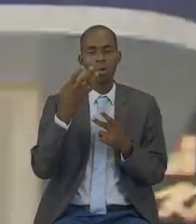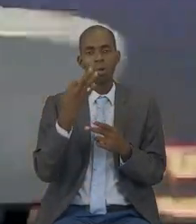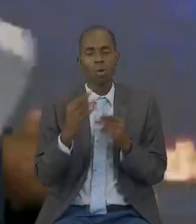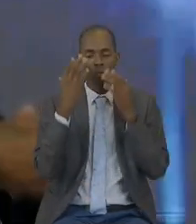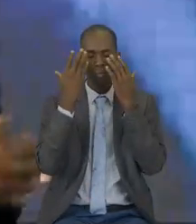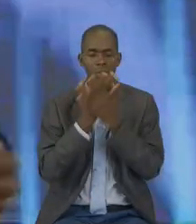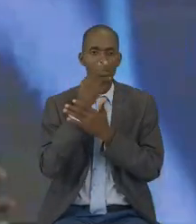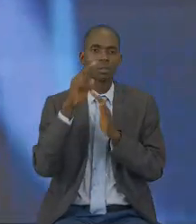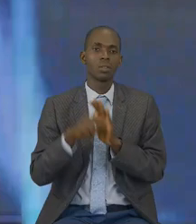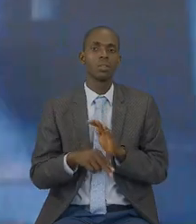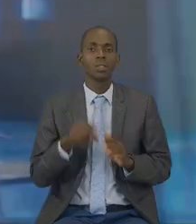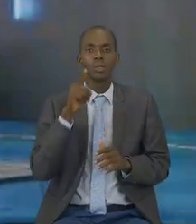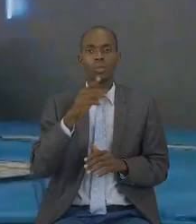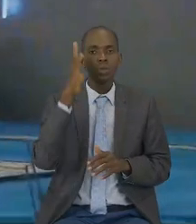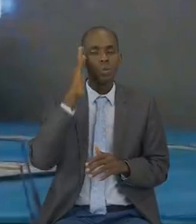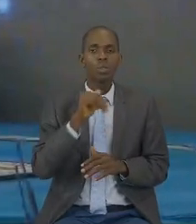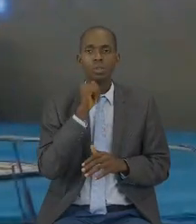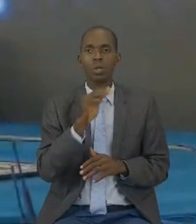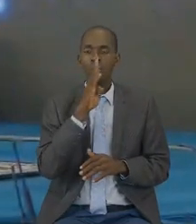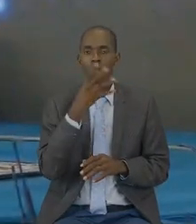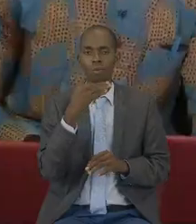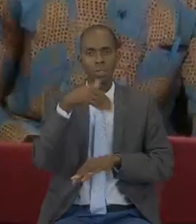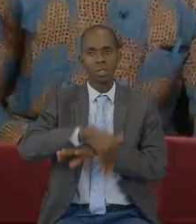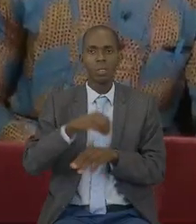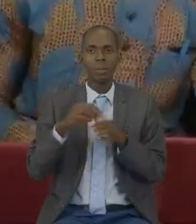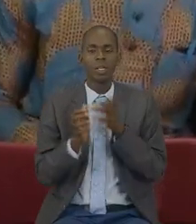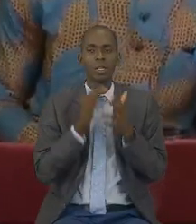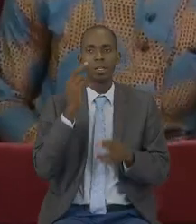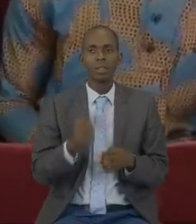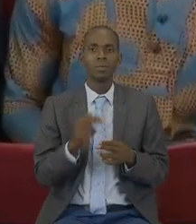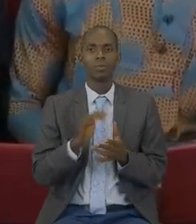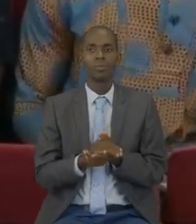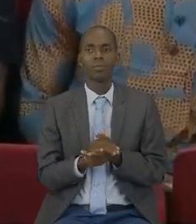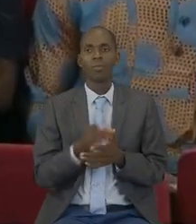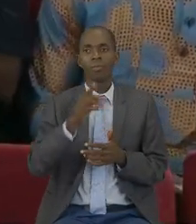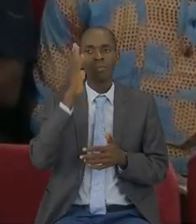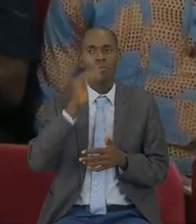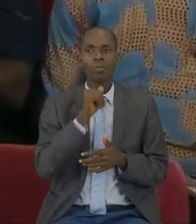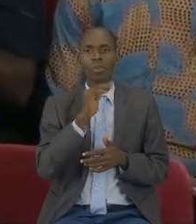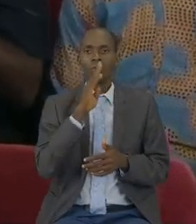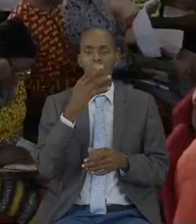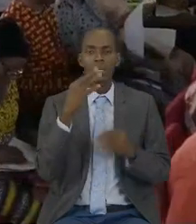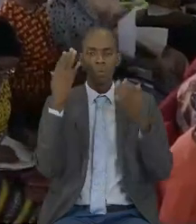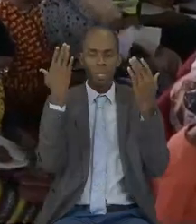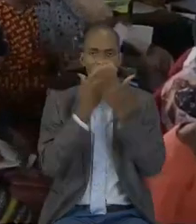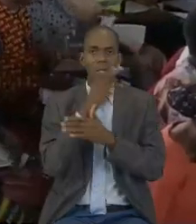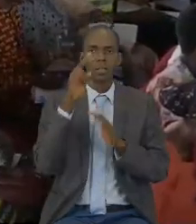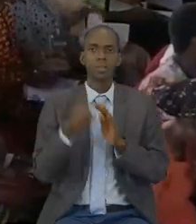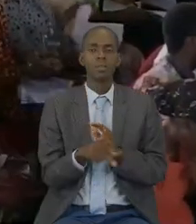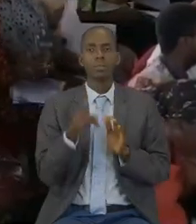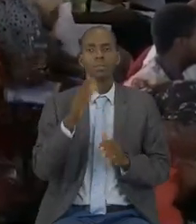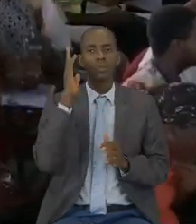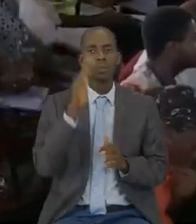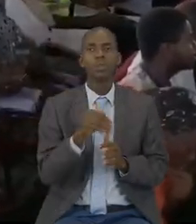of darkness. You'll not be of the night. You'll not be of darkness. You'll not be